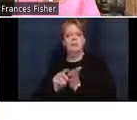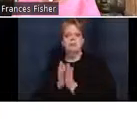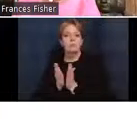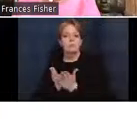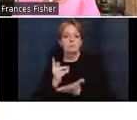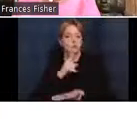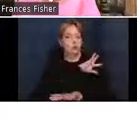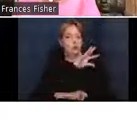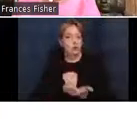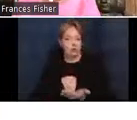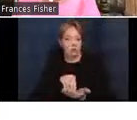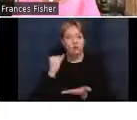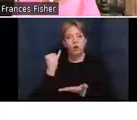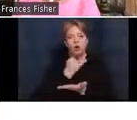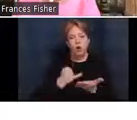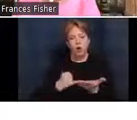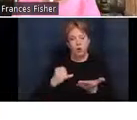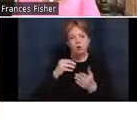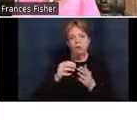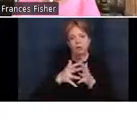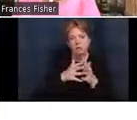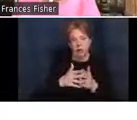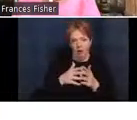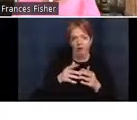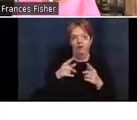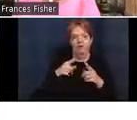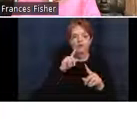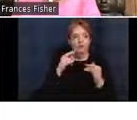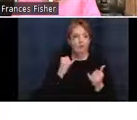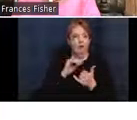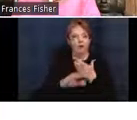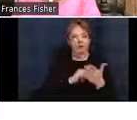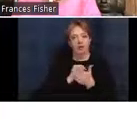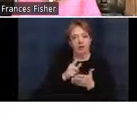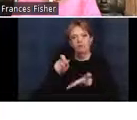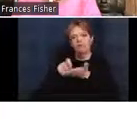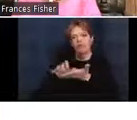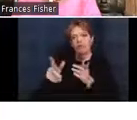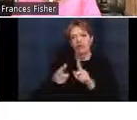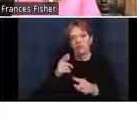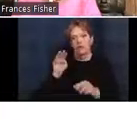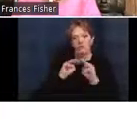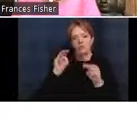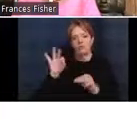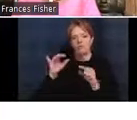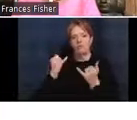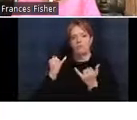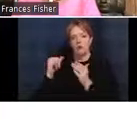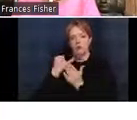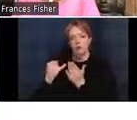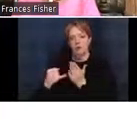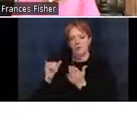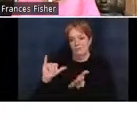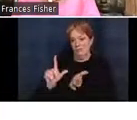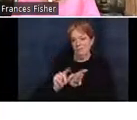Art in America in Modern Times by Alfred Barr, who was the director of the Museum of Modern Museum of Art, published in 1934.